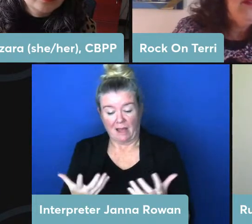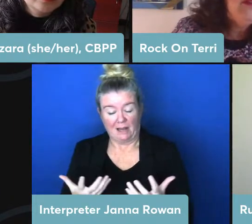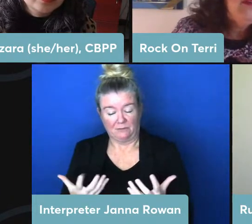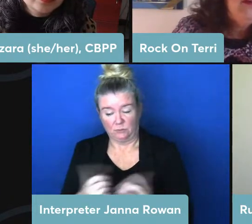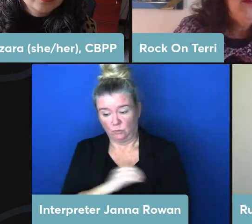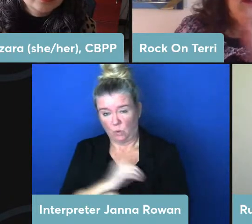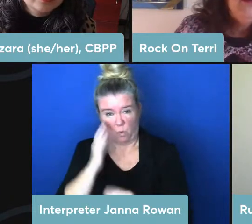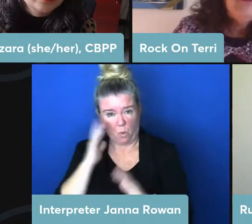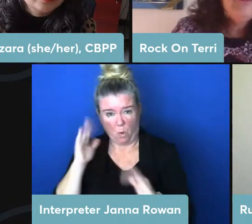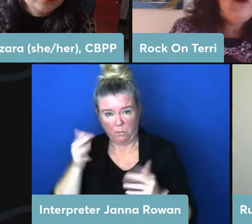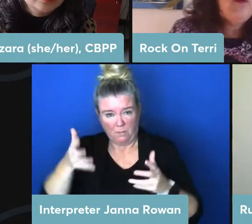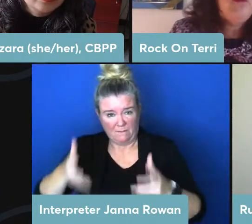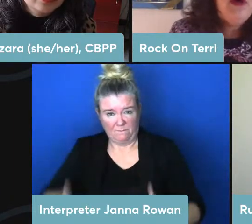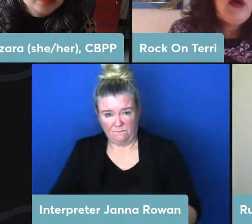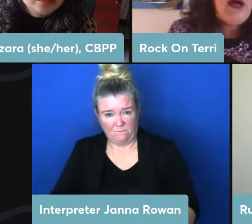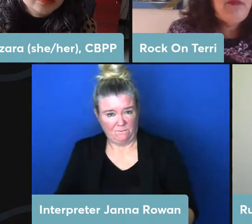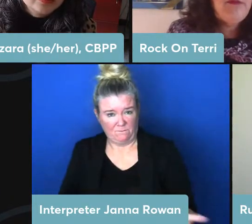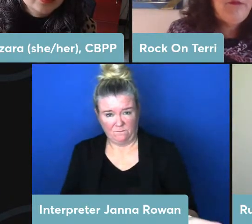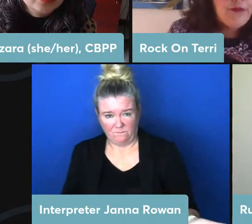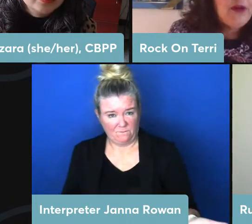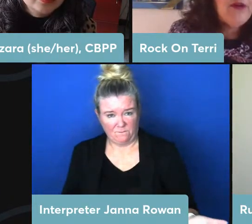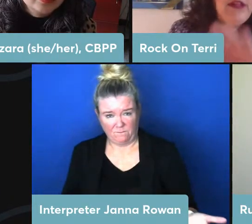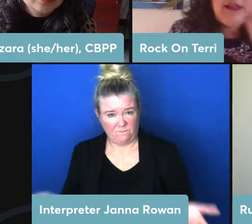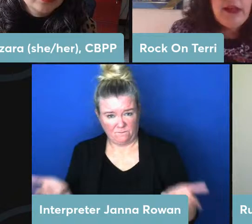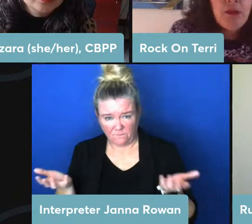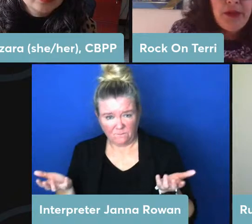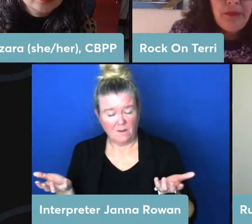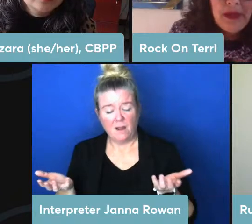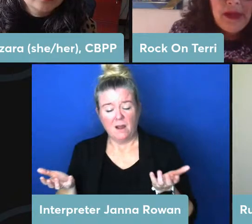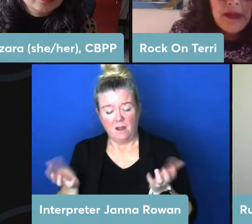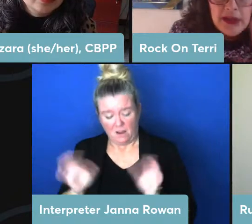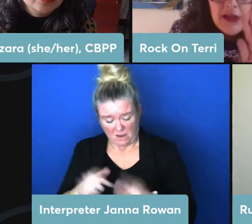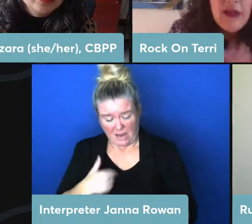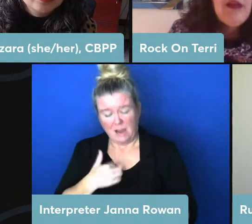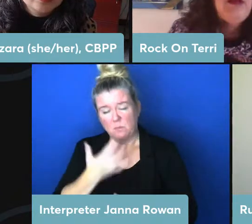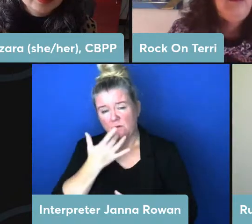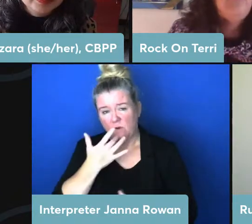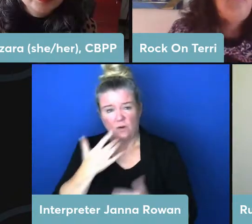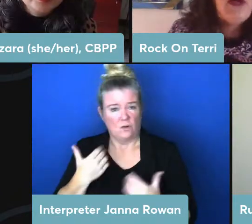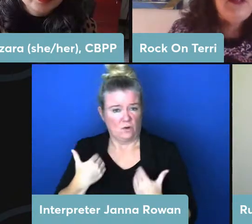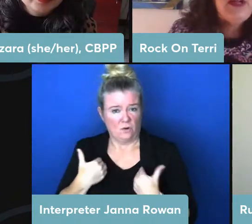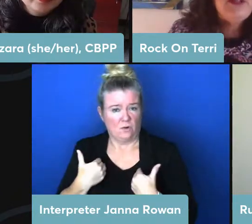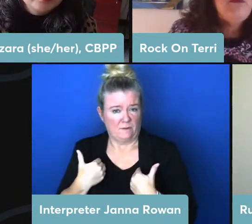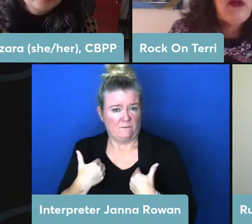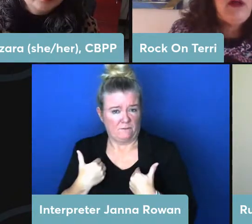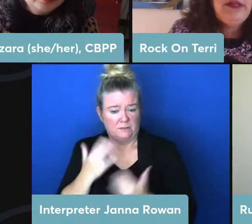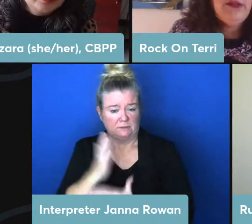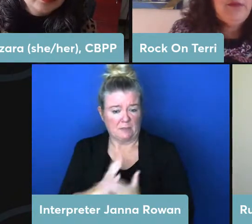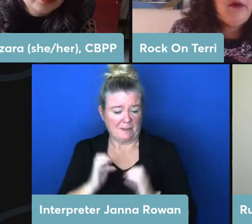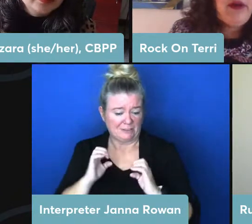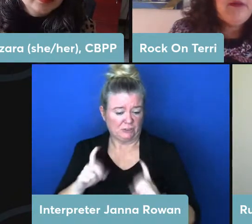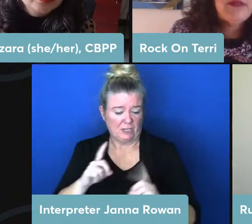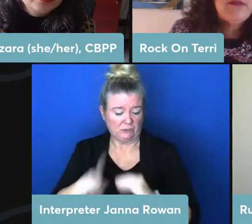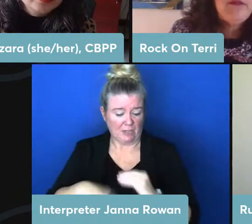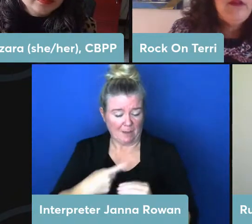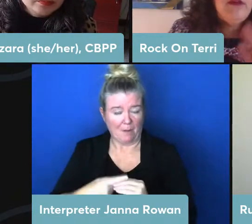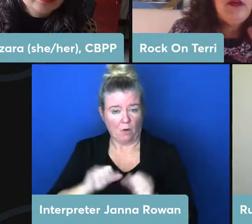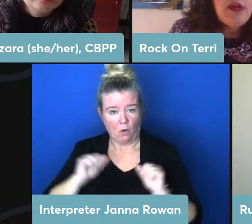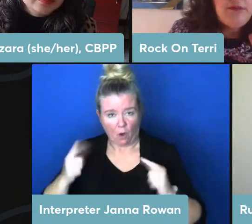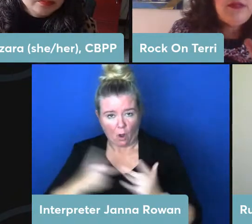in it. So I prefer that there would be education about all the other